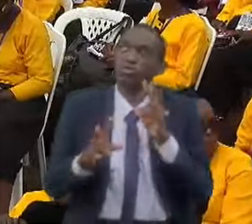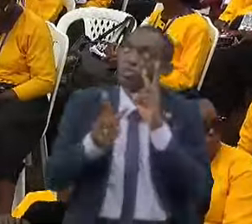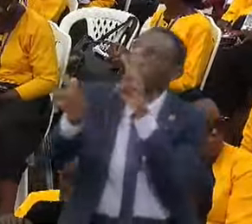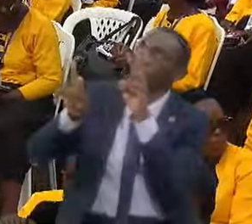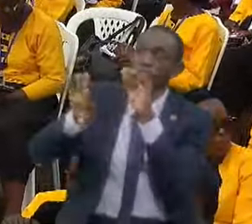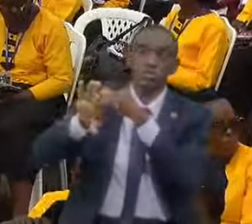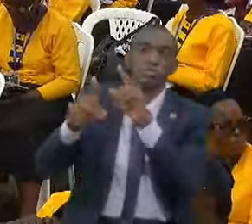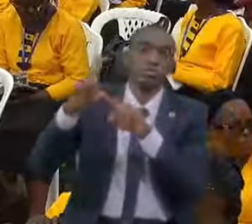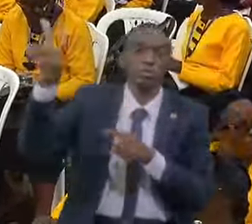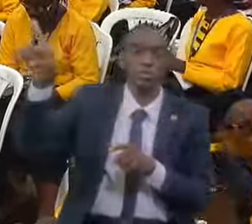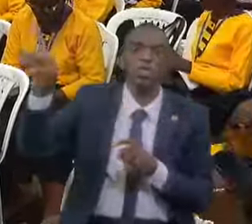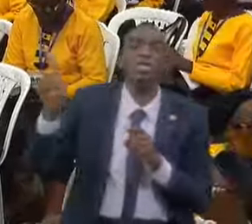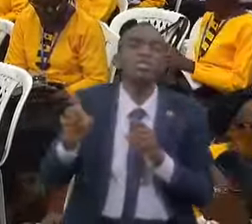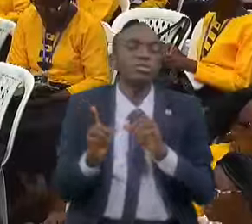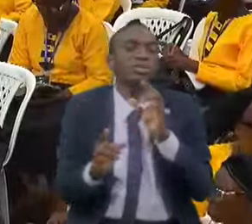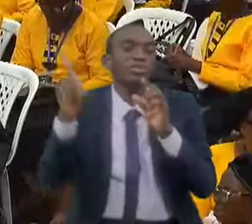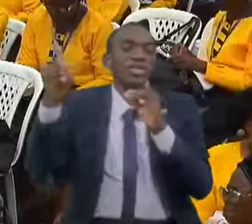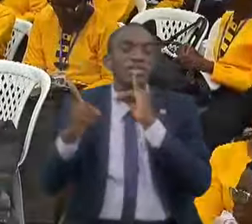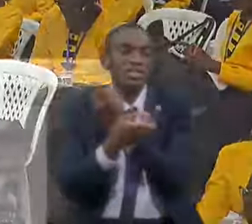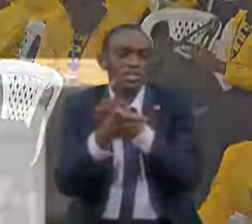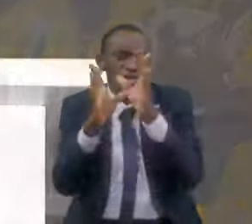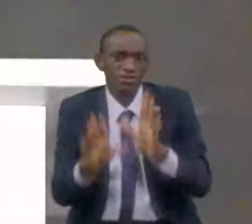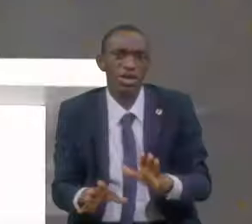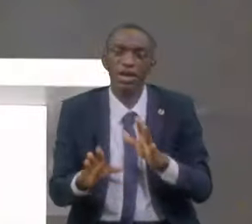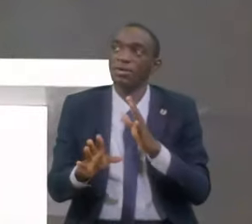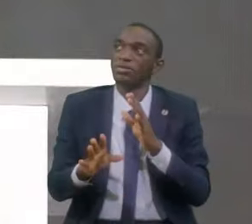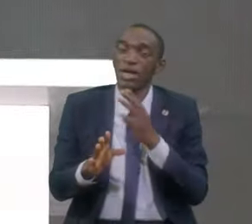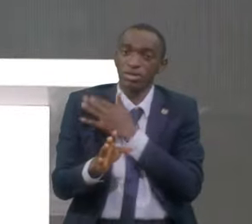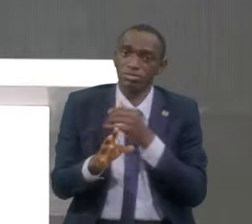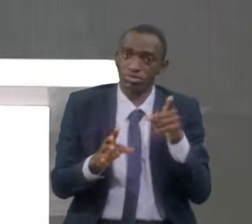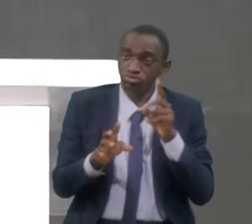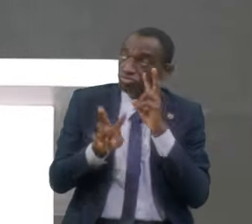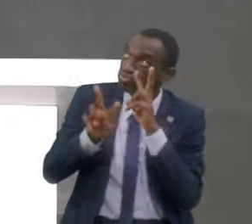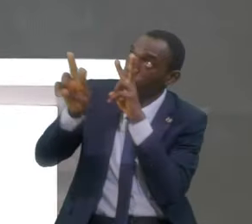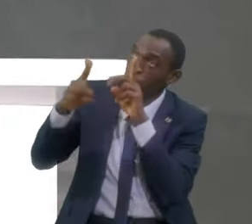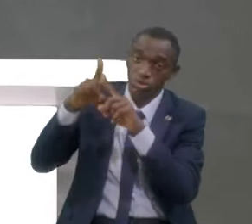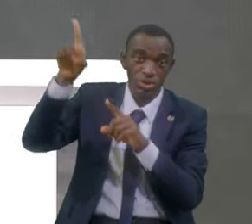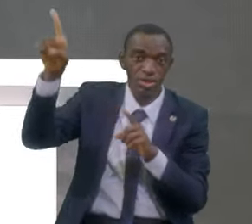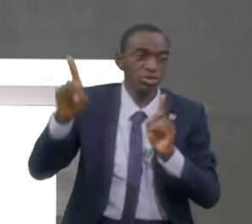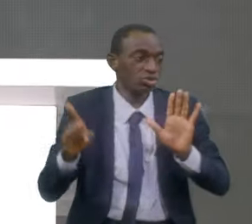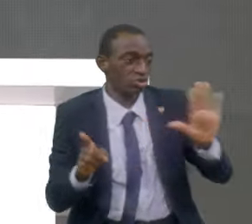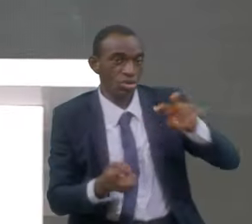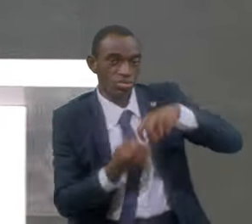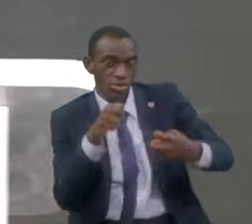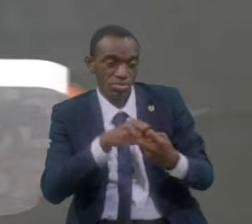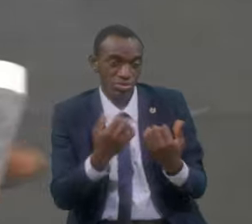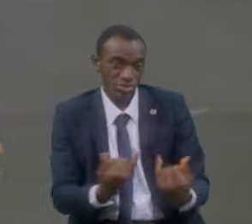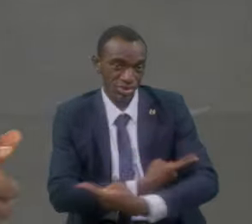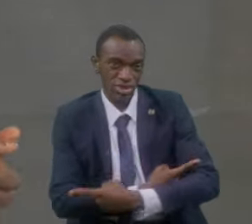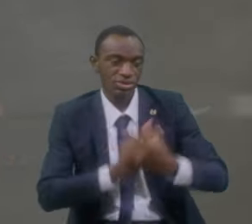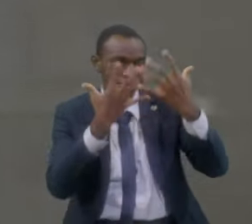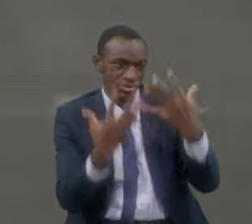deliverer, look on him. And today your problems are solved. He is